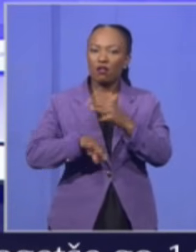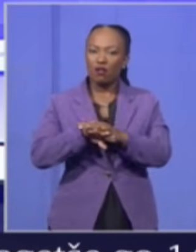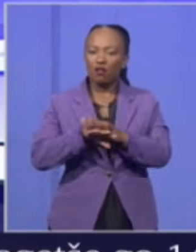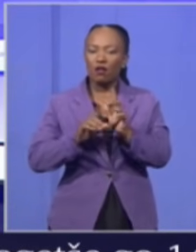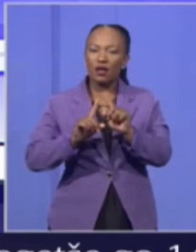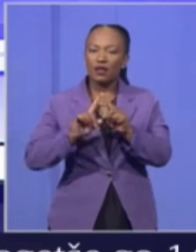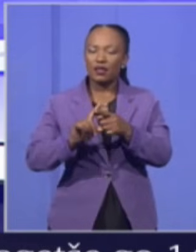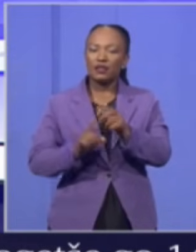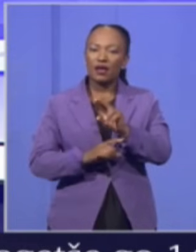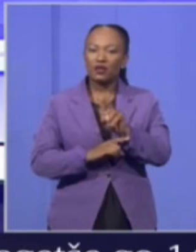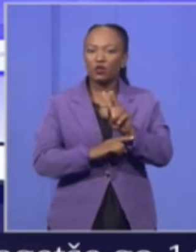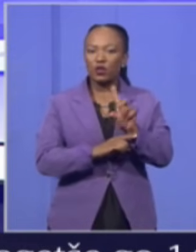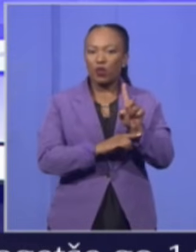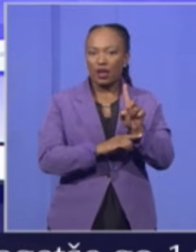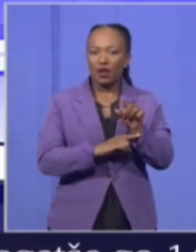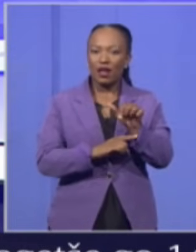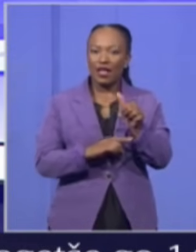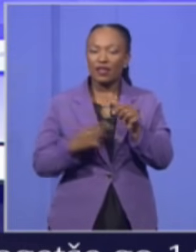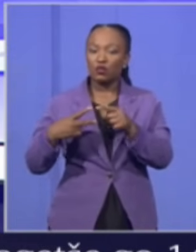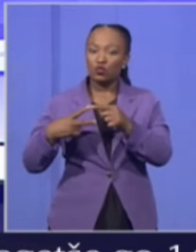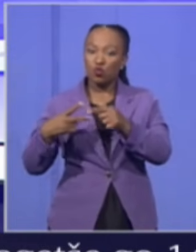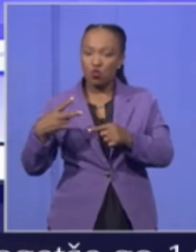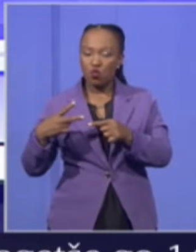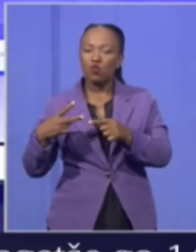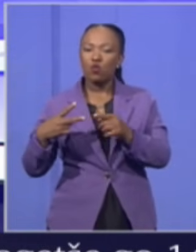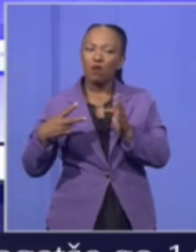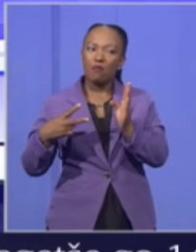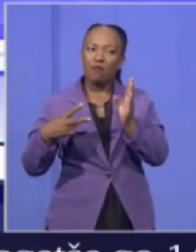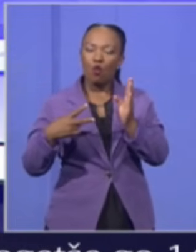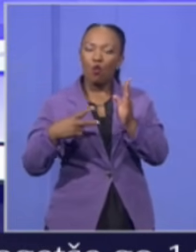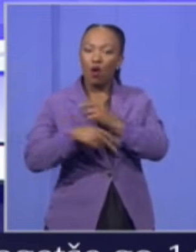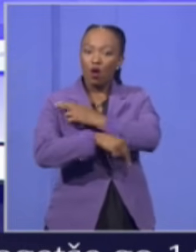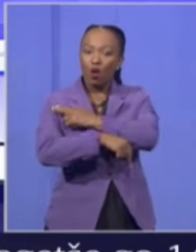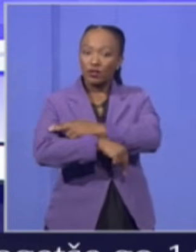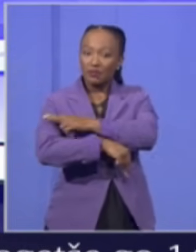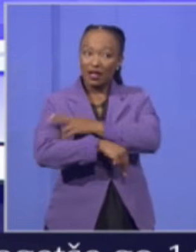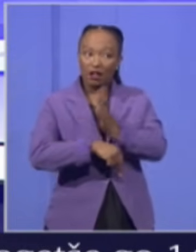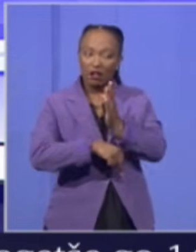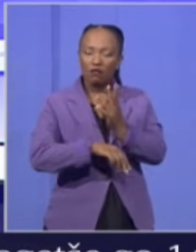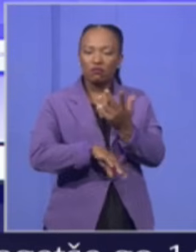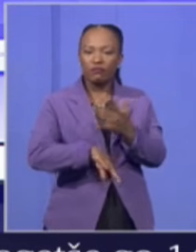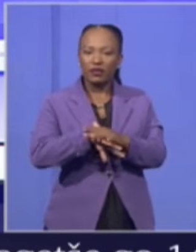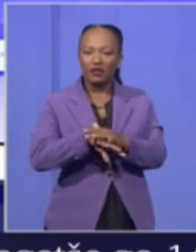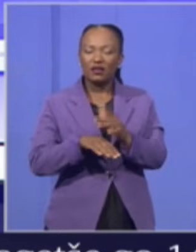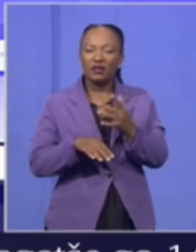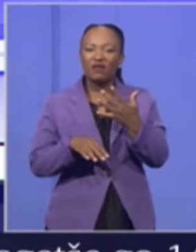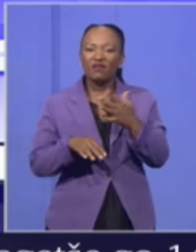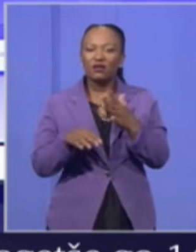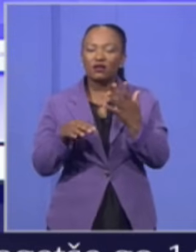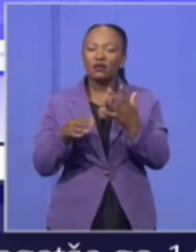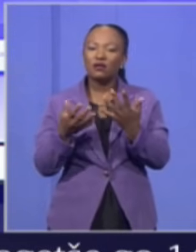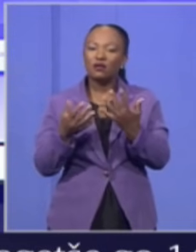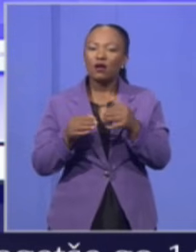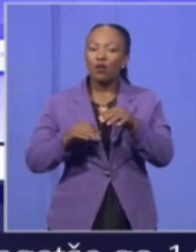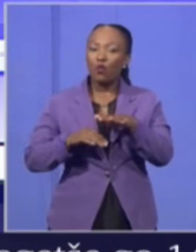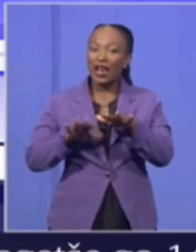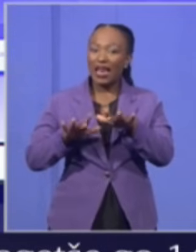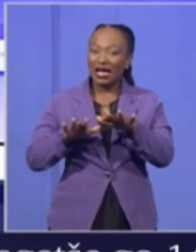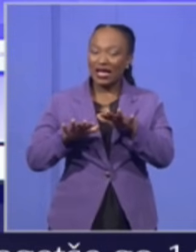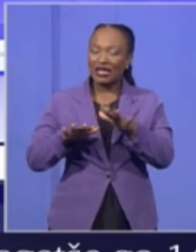wa R21 mo le ba bangwe ba babedi ba hlokofaletše bookelong. Go le bjalo leoto la motho leo le kgaogilego lefelong la